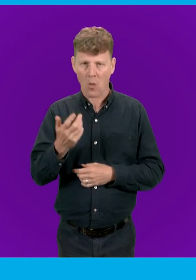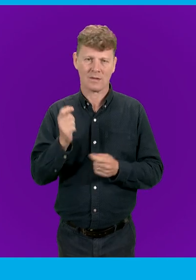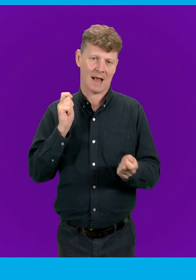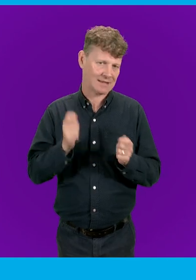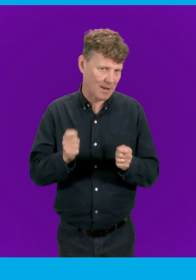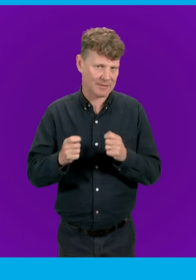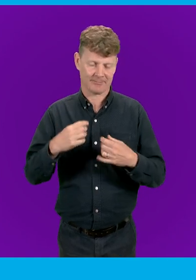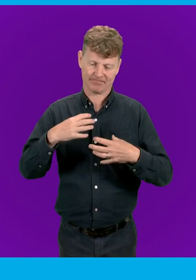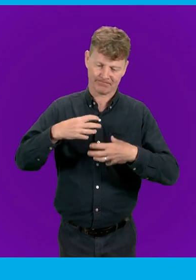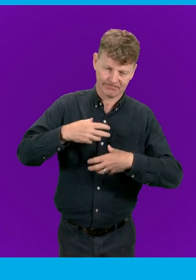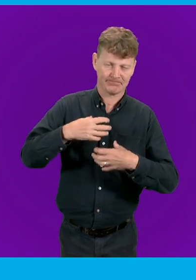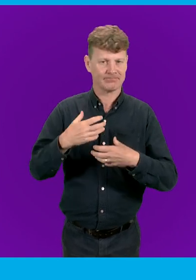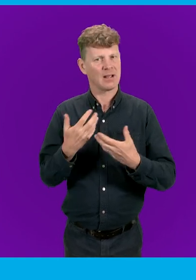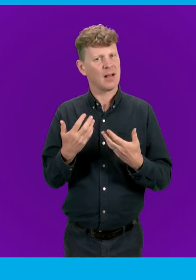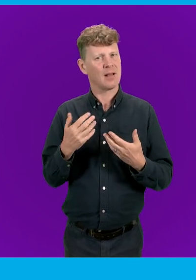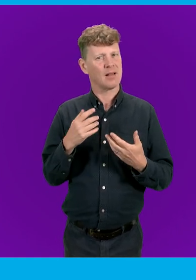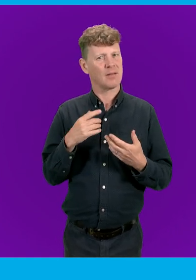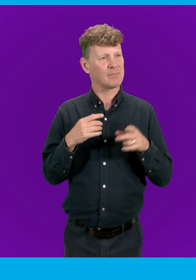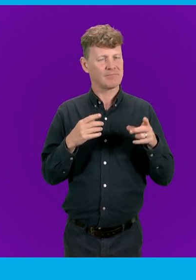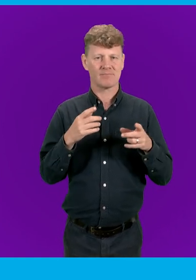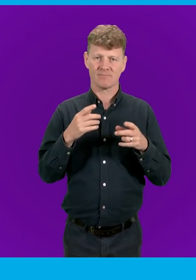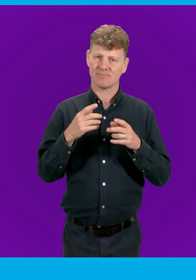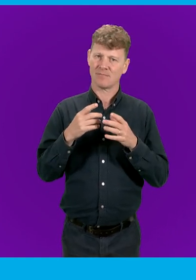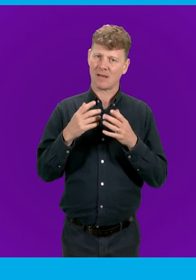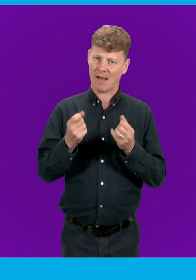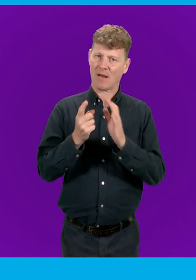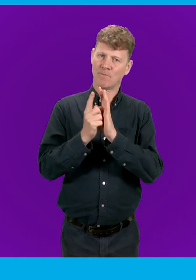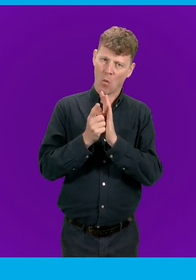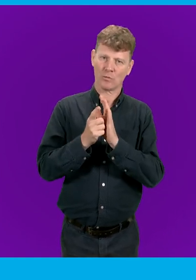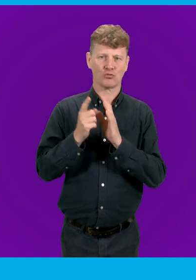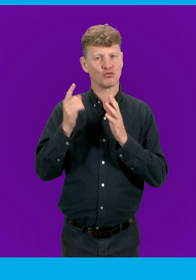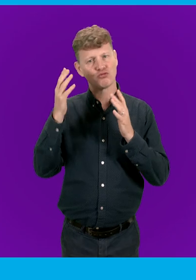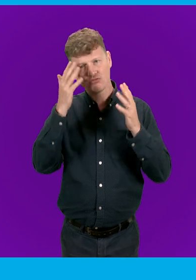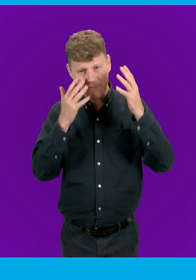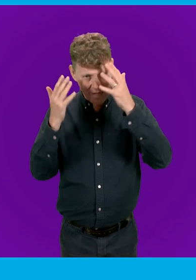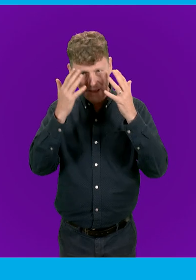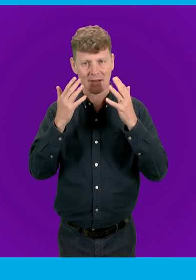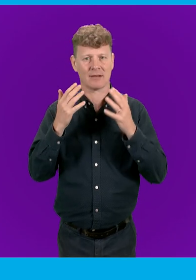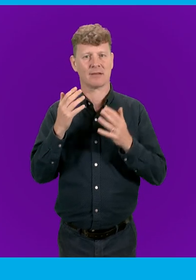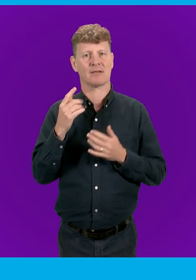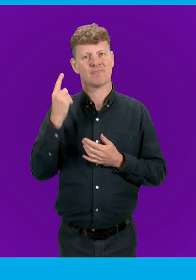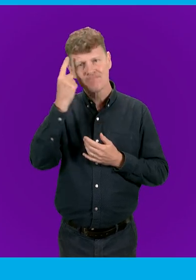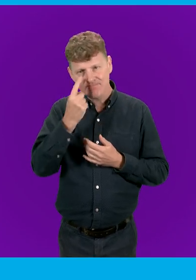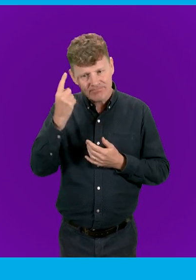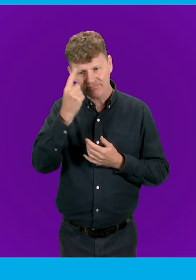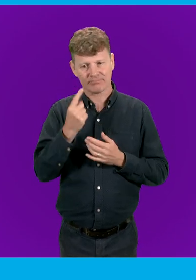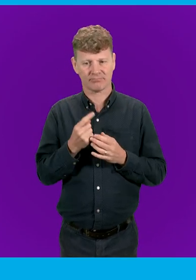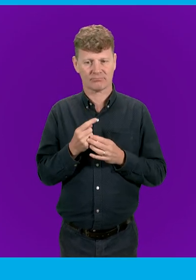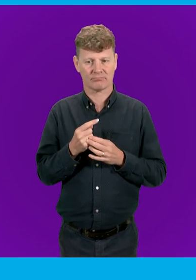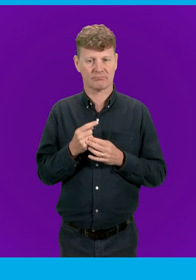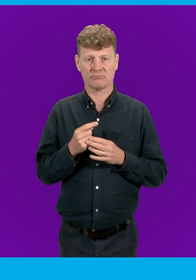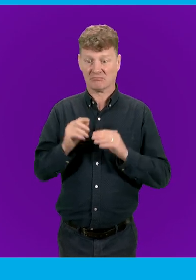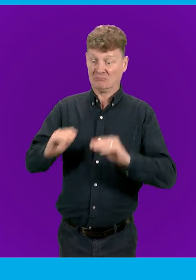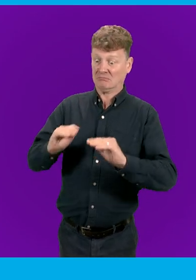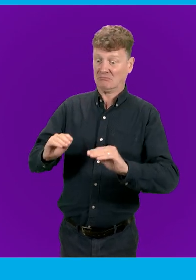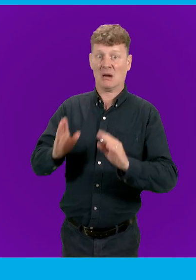adapt, but just kind of taking a moment to reflect and actually realize it's not just this is what we